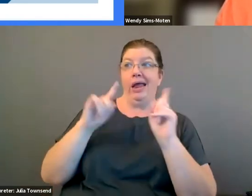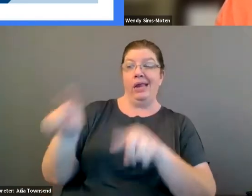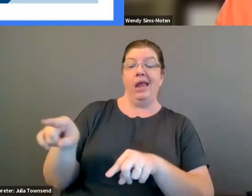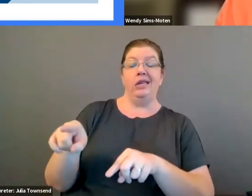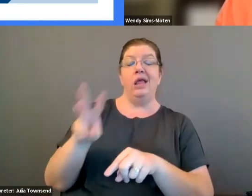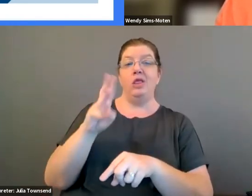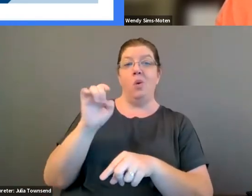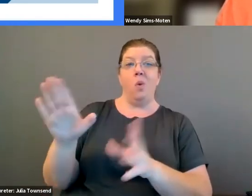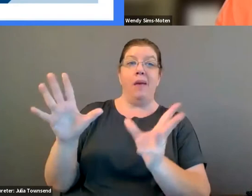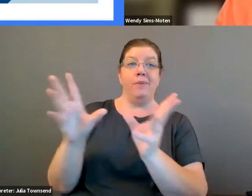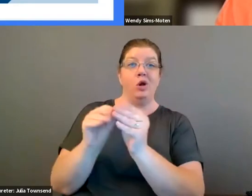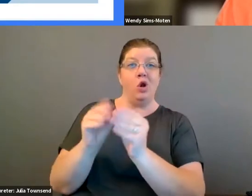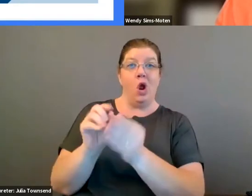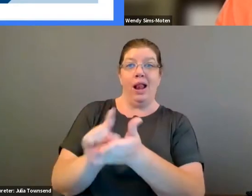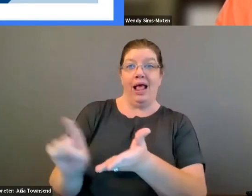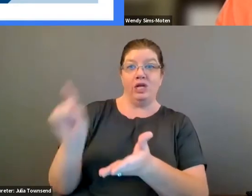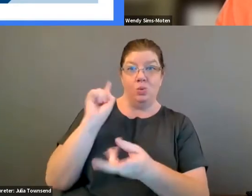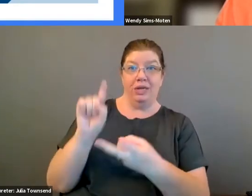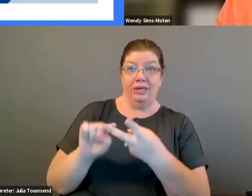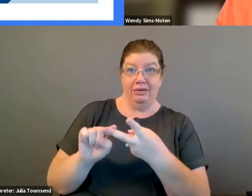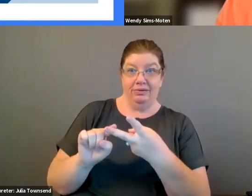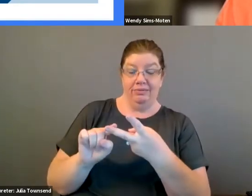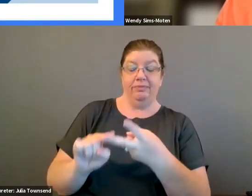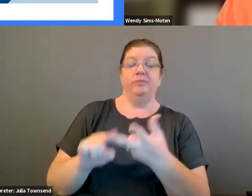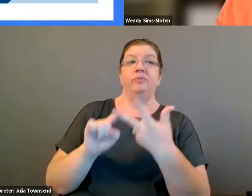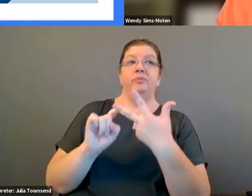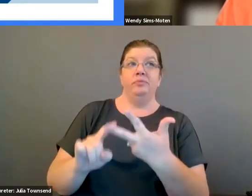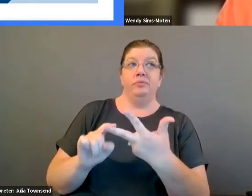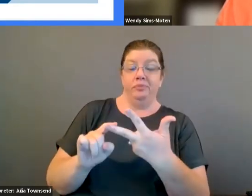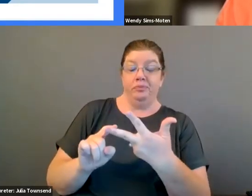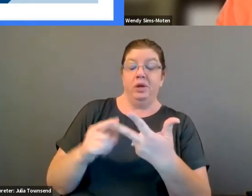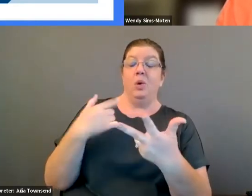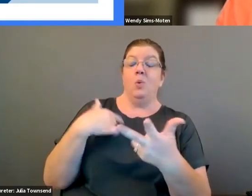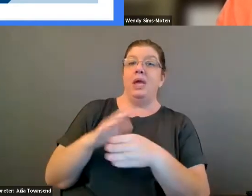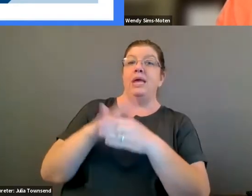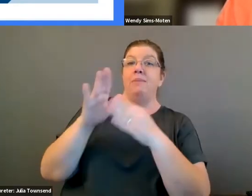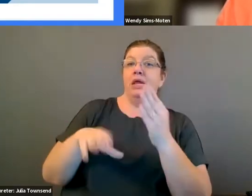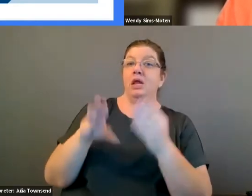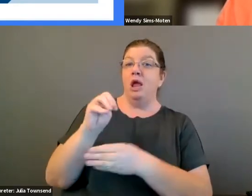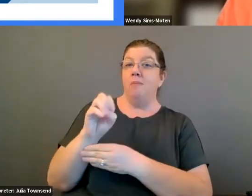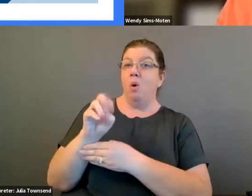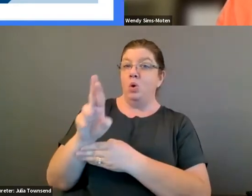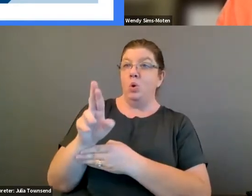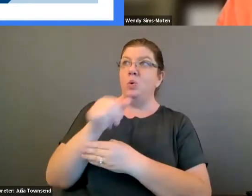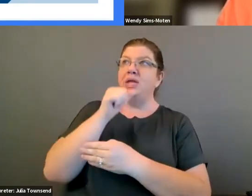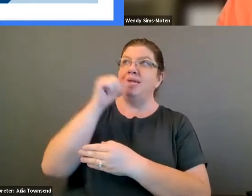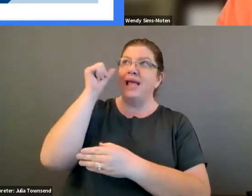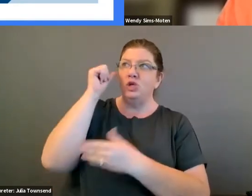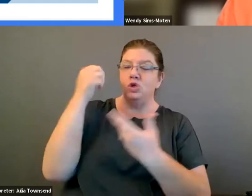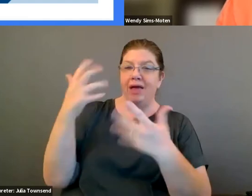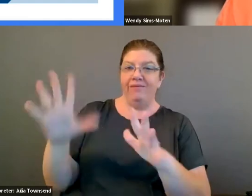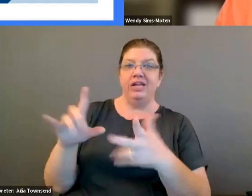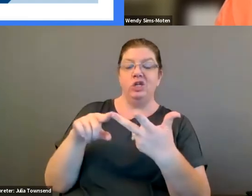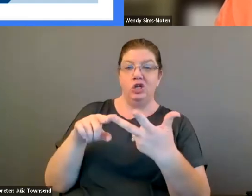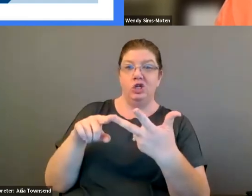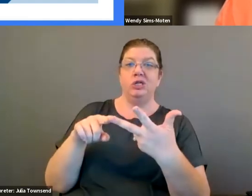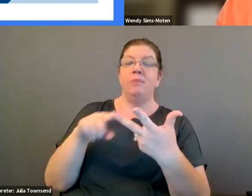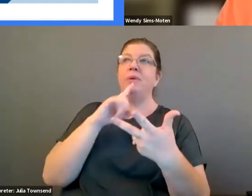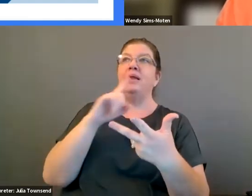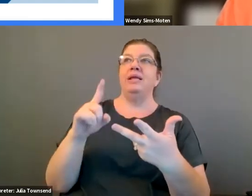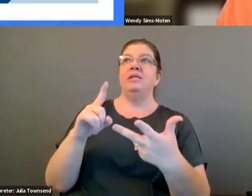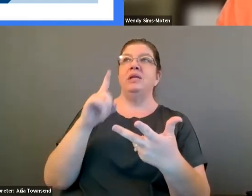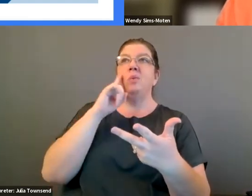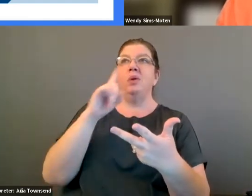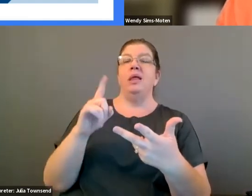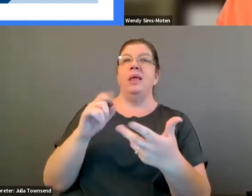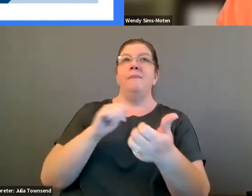week. We completed the MOU yesterday, but it's actually officially passed